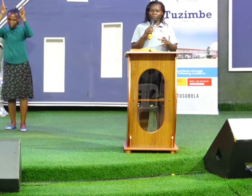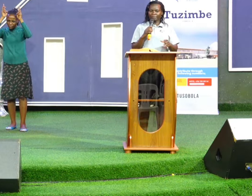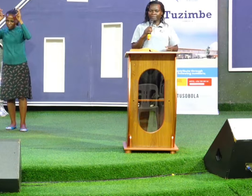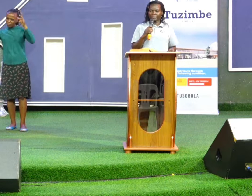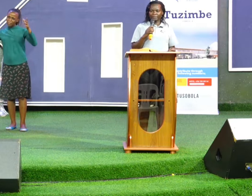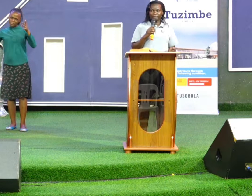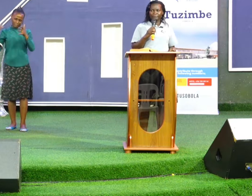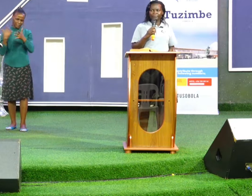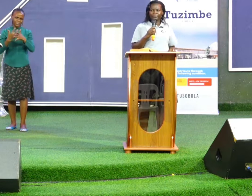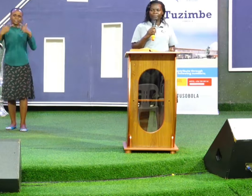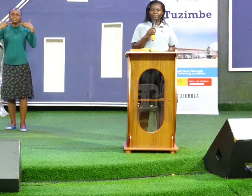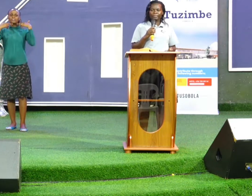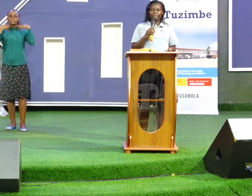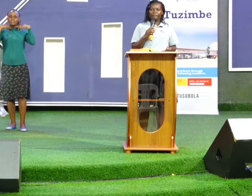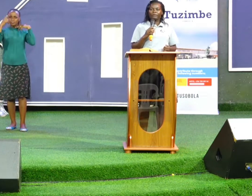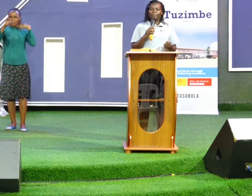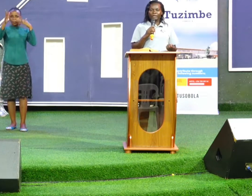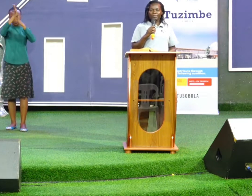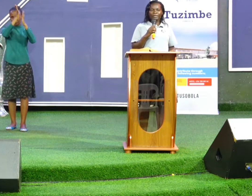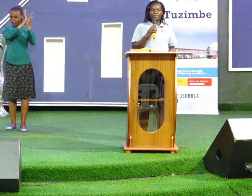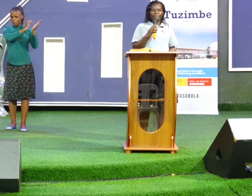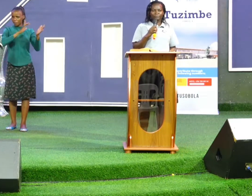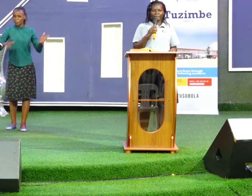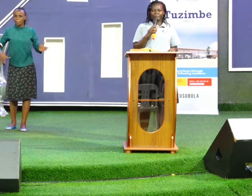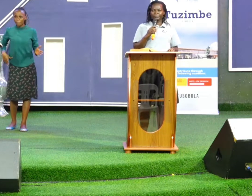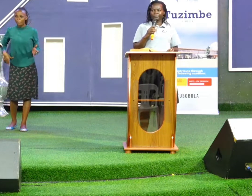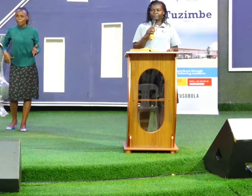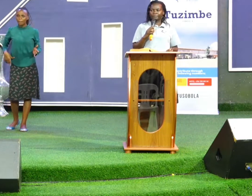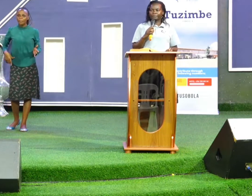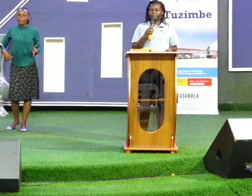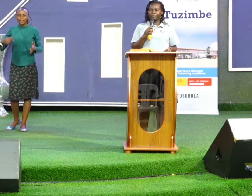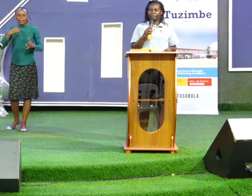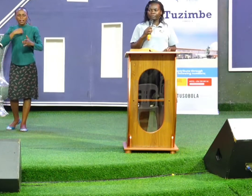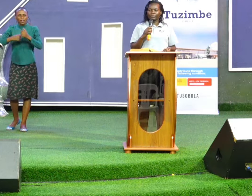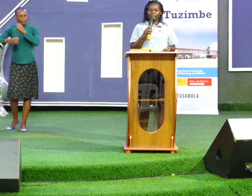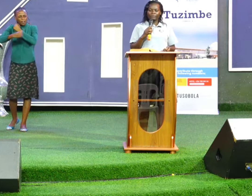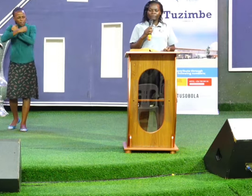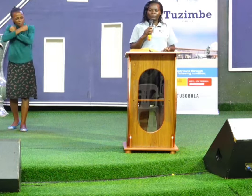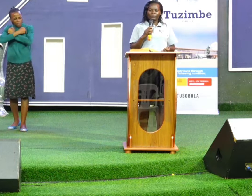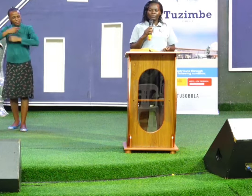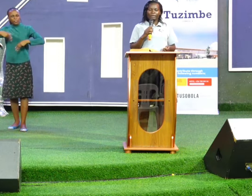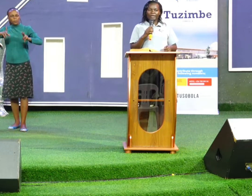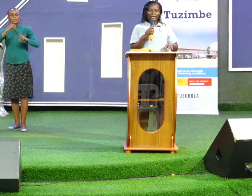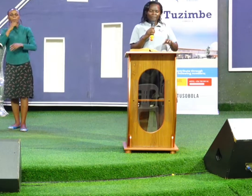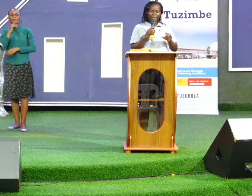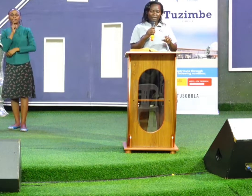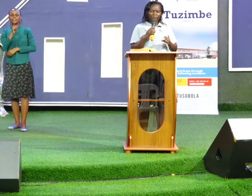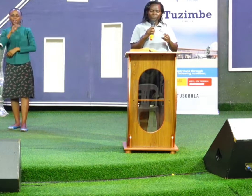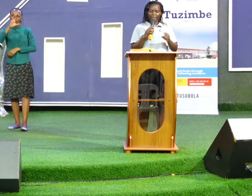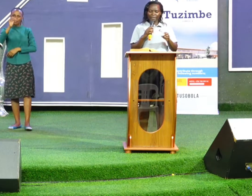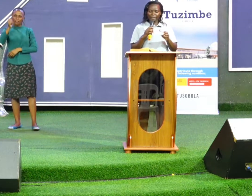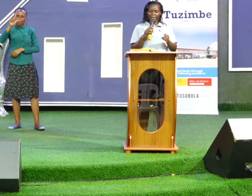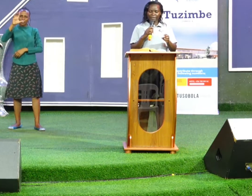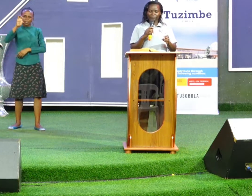w'abadde akuwambidde. Praise the Lord. Mukama yeebazibwe. And I like the way Caleb was looking at this. Era njagala